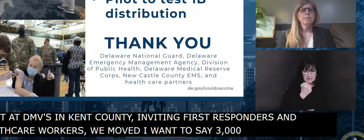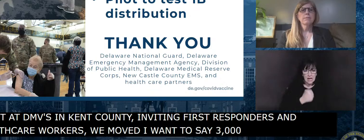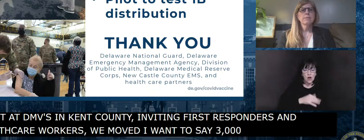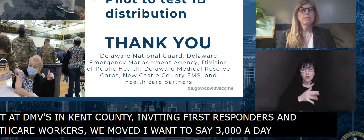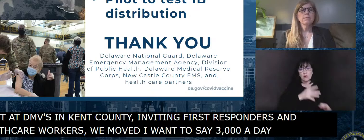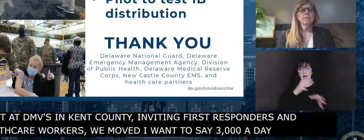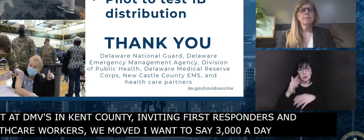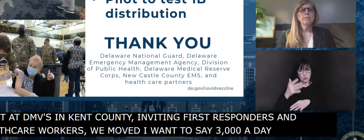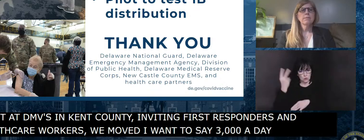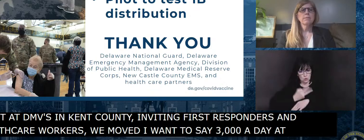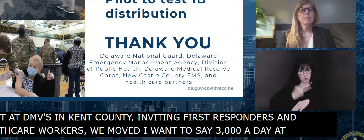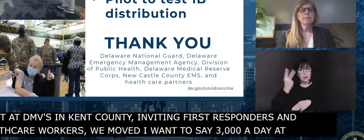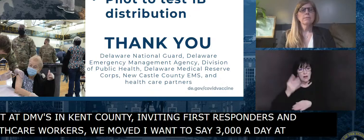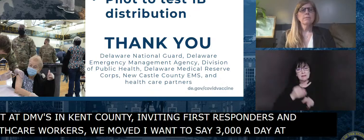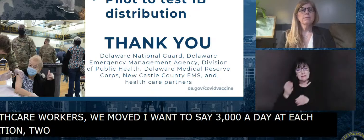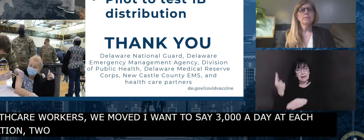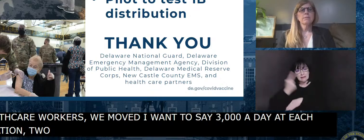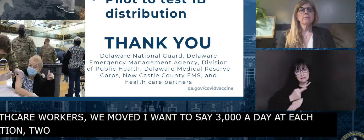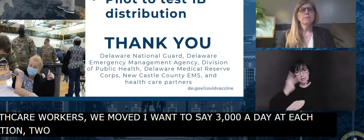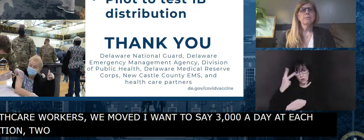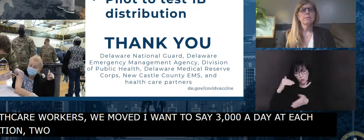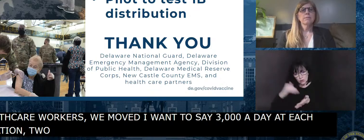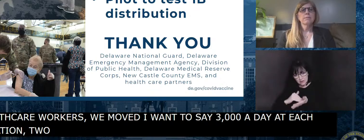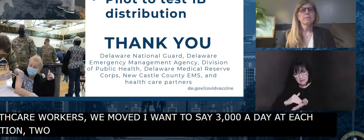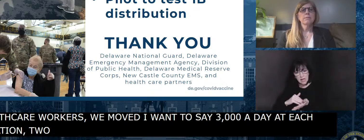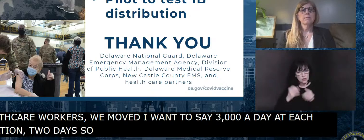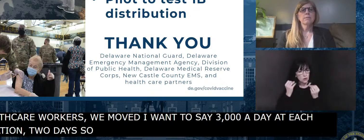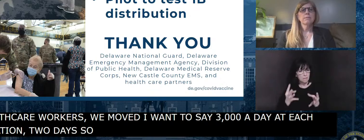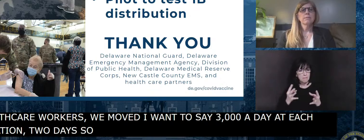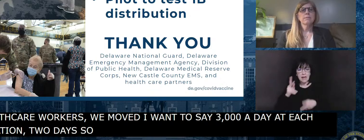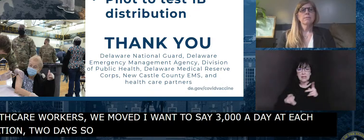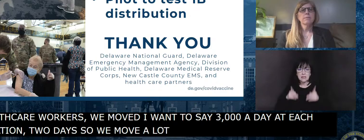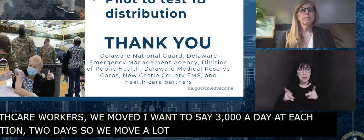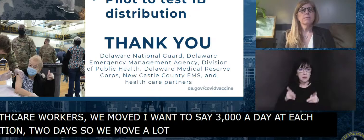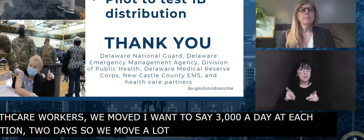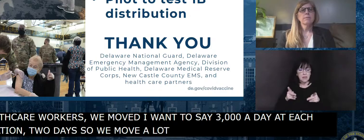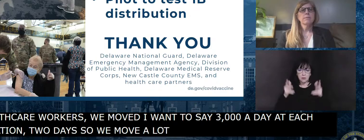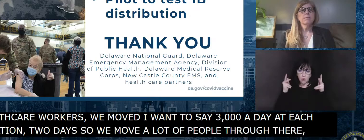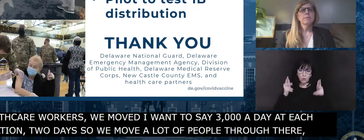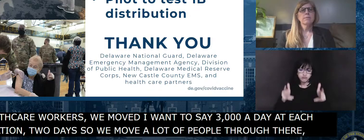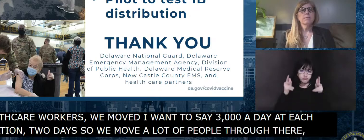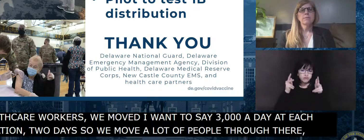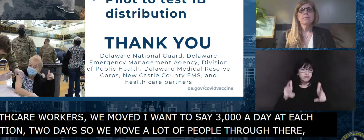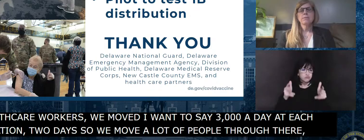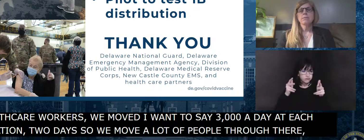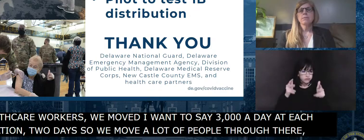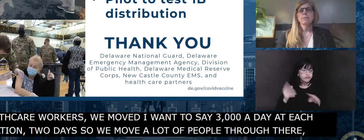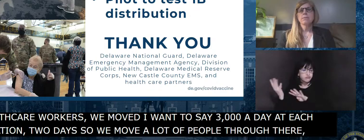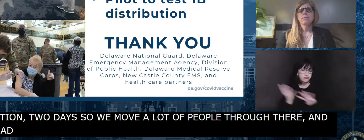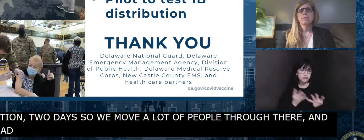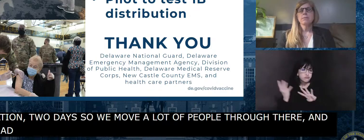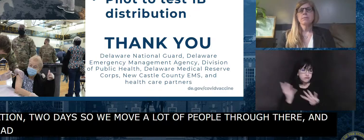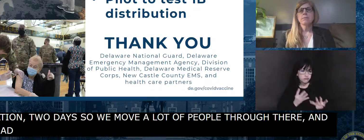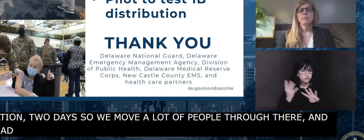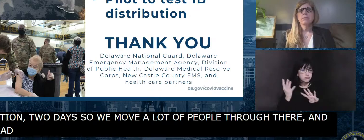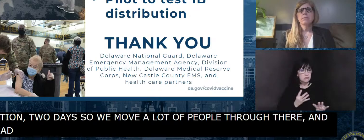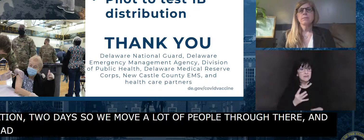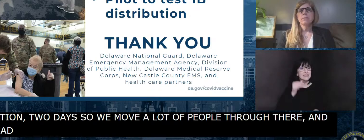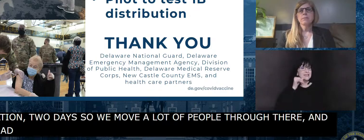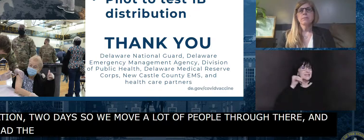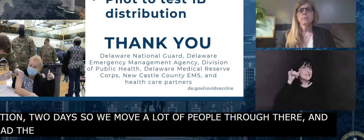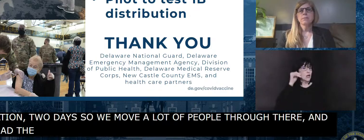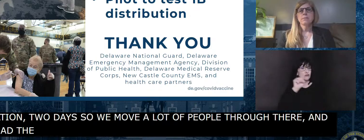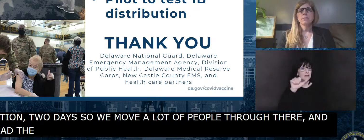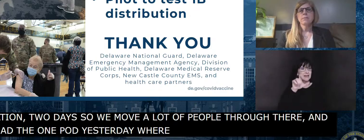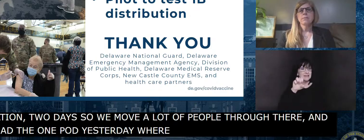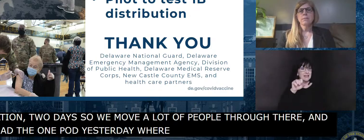2 days. So moved a lot of people through there. Then we had the one pod at Salesianum School yesterday, where we moved just short